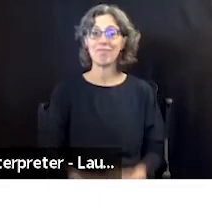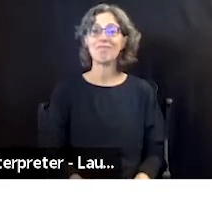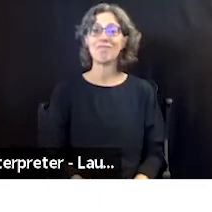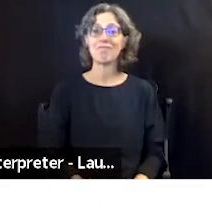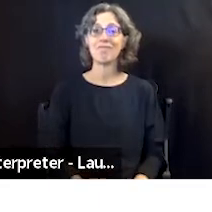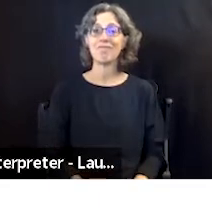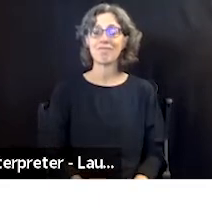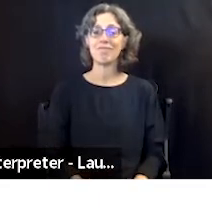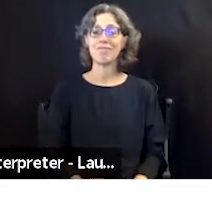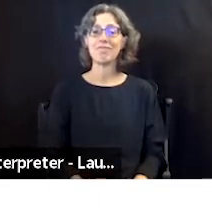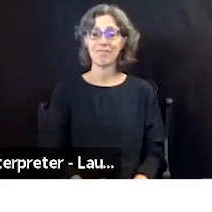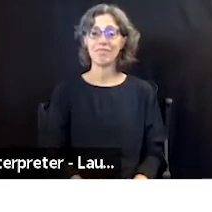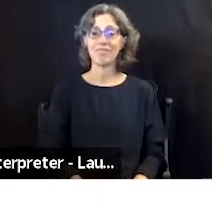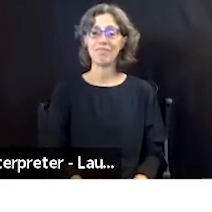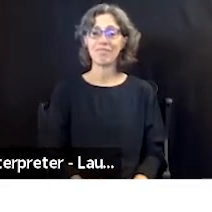Mm-hmm. Yeah.